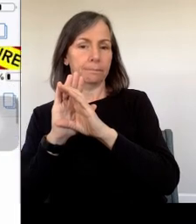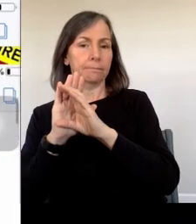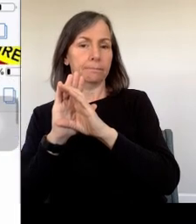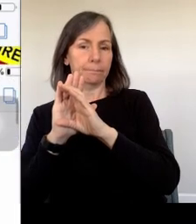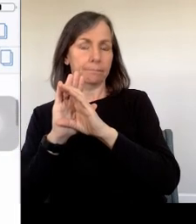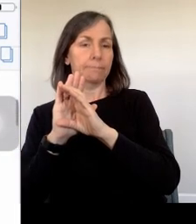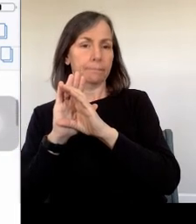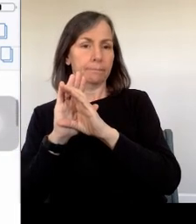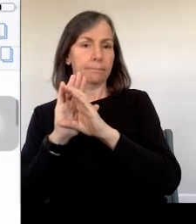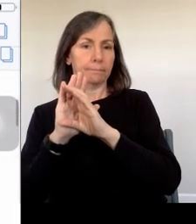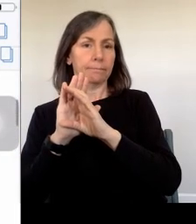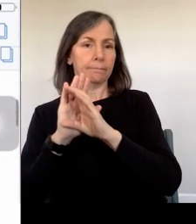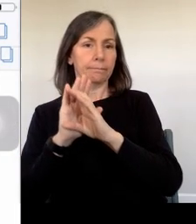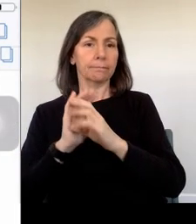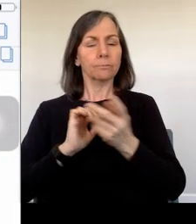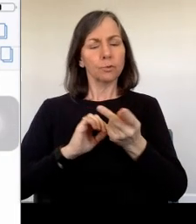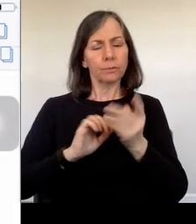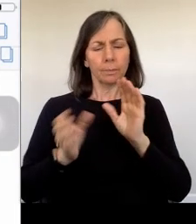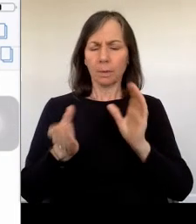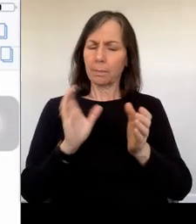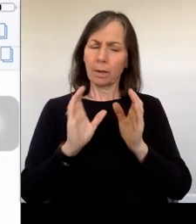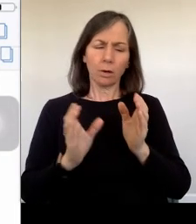your original picture.